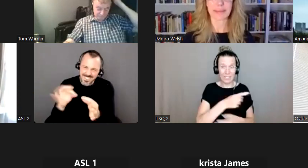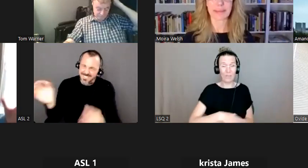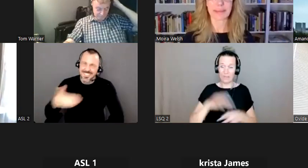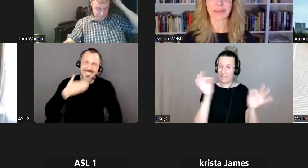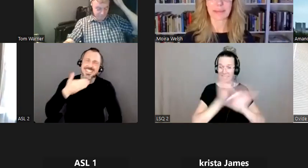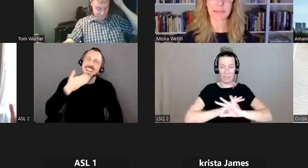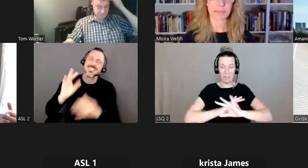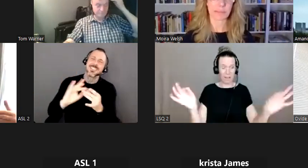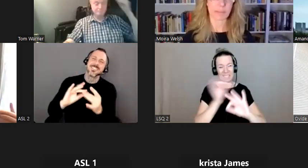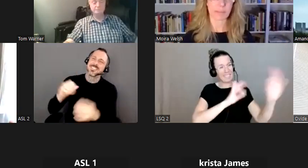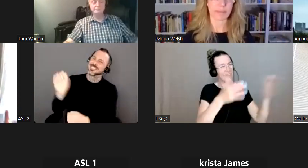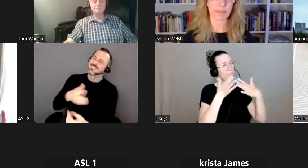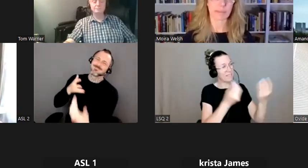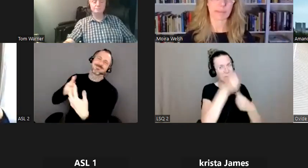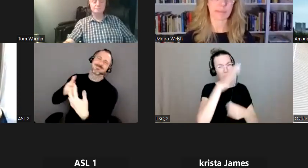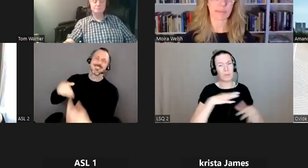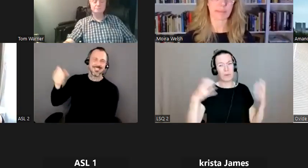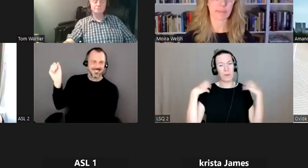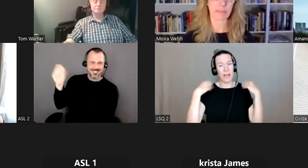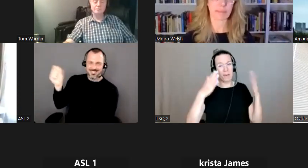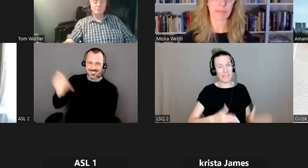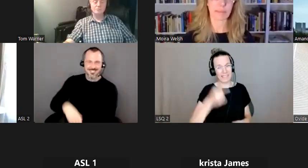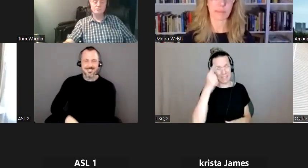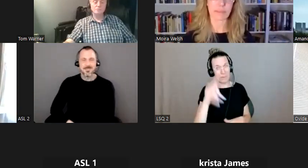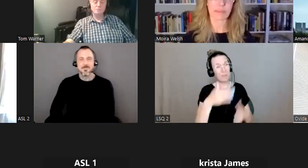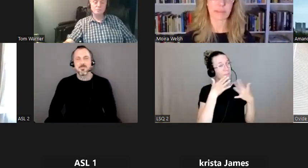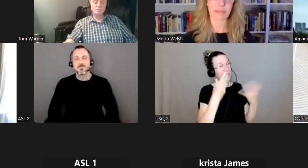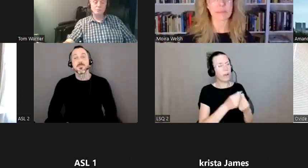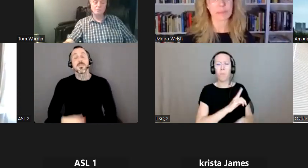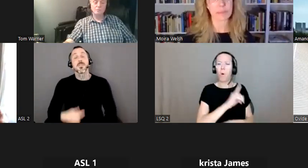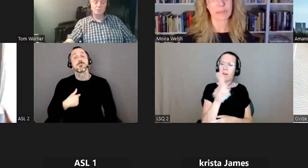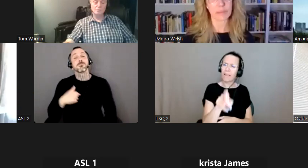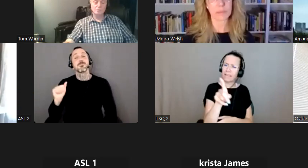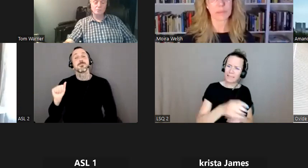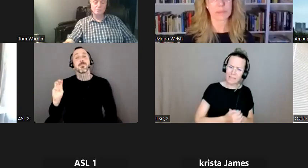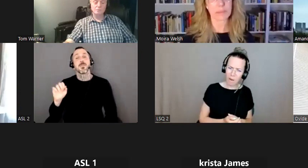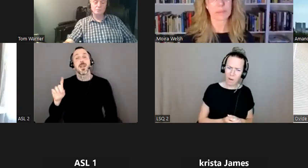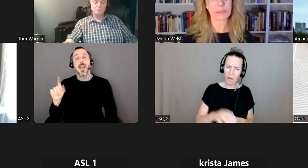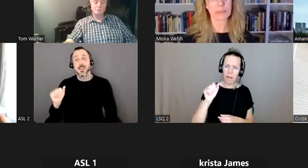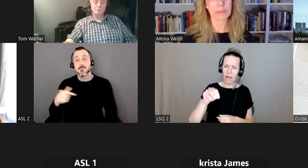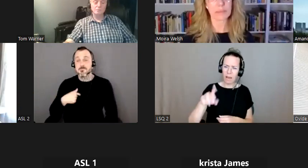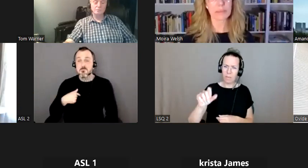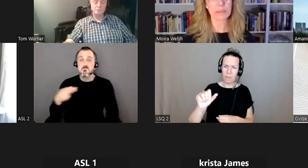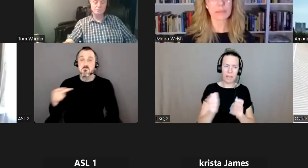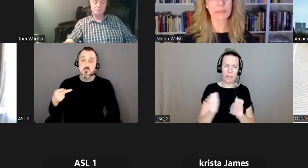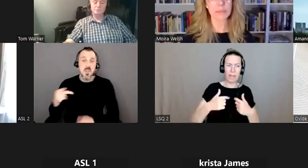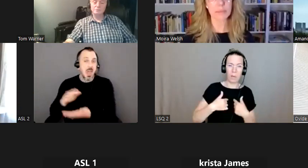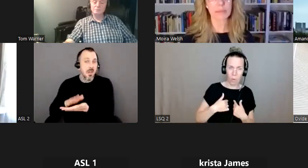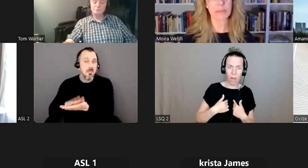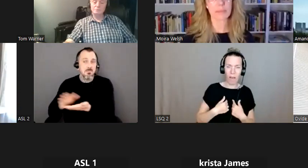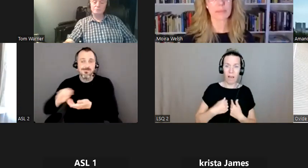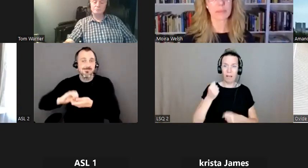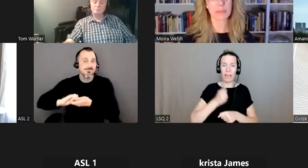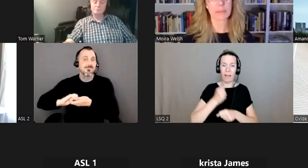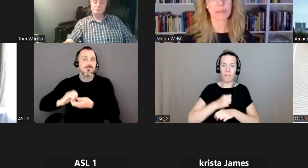that. Amanda, I'm going to ask you later. So Amanda and I have worked together with many academic areas, and you really work